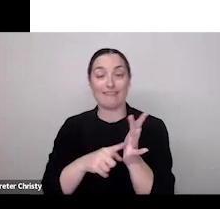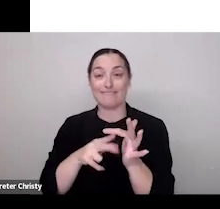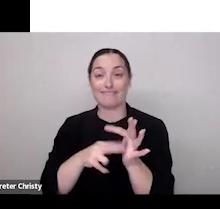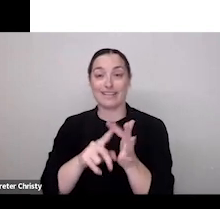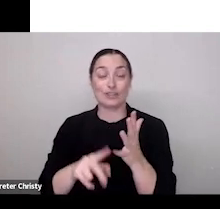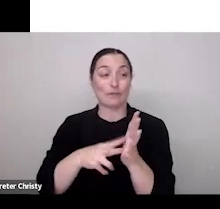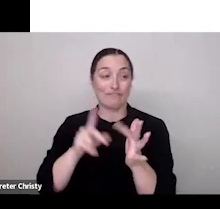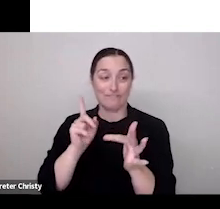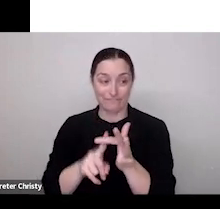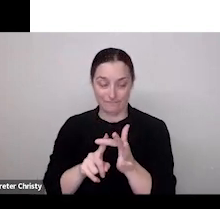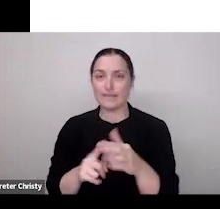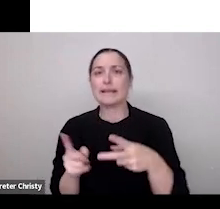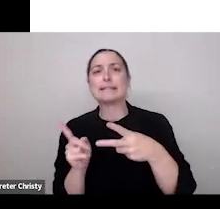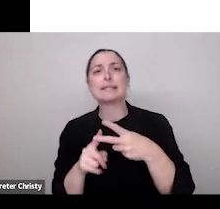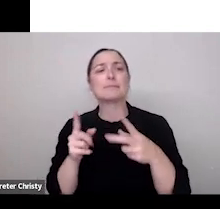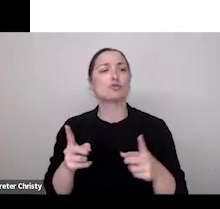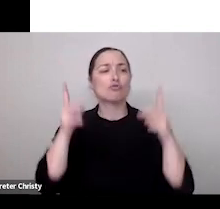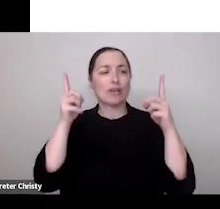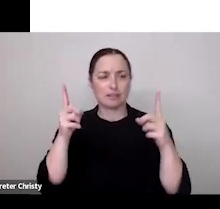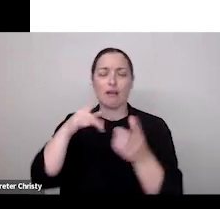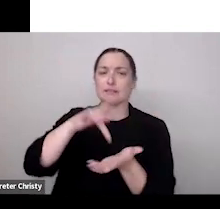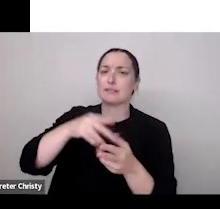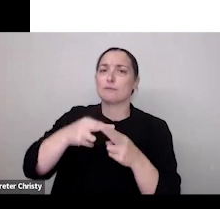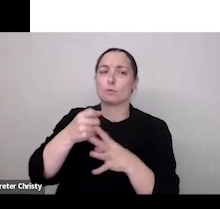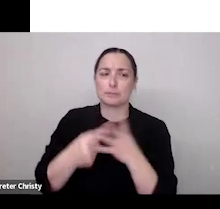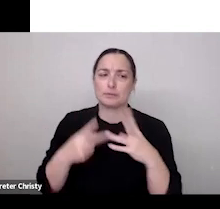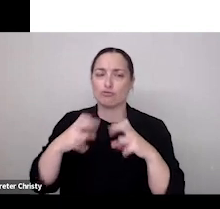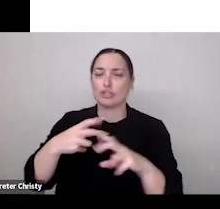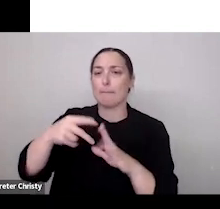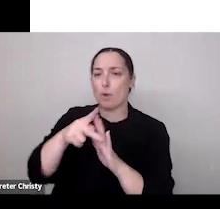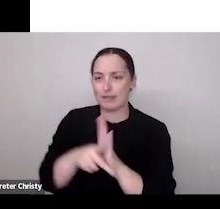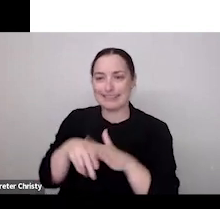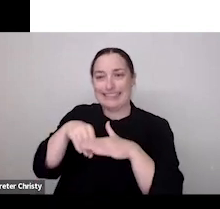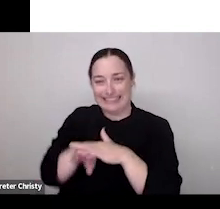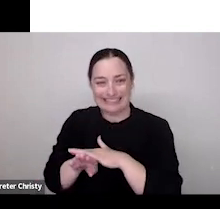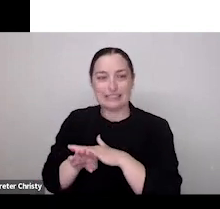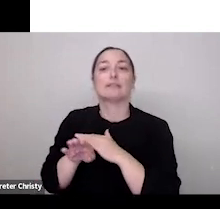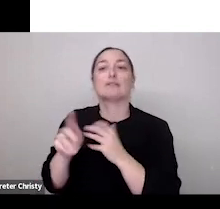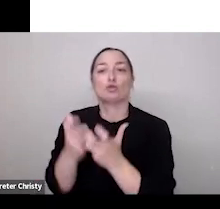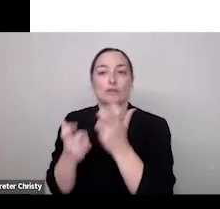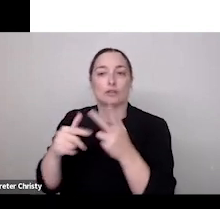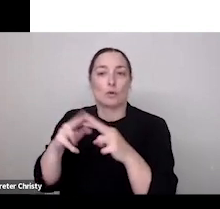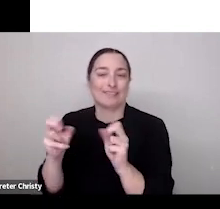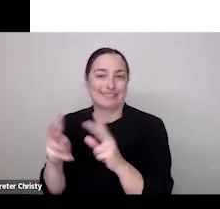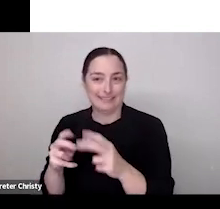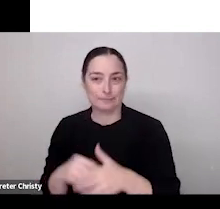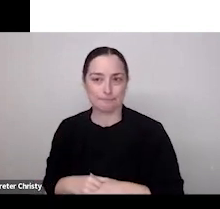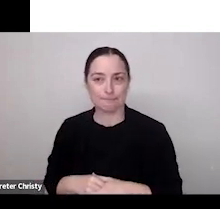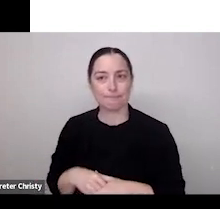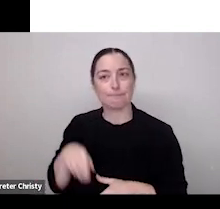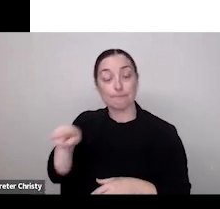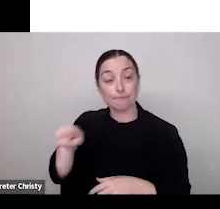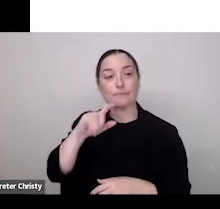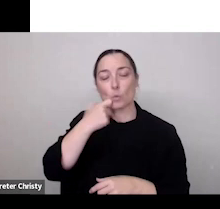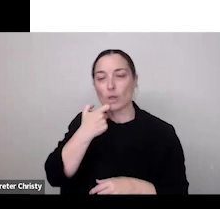the Deputy Director at the Centre for Disability Research and Policy at the University of Sydney, and she'll take us through the framework and talk